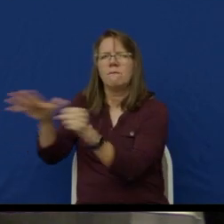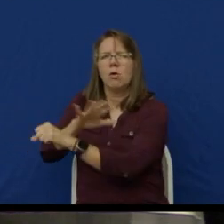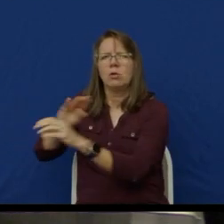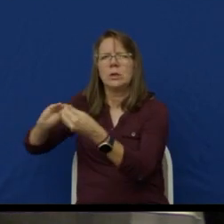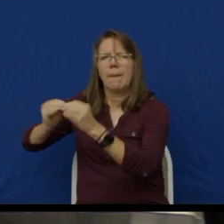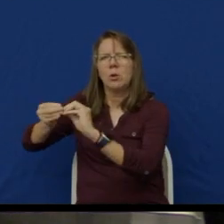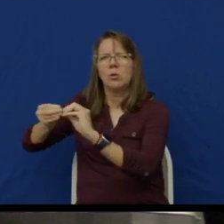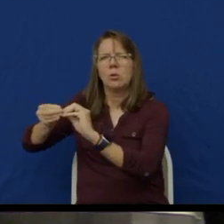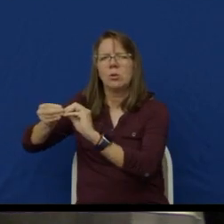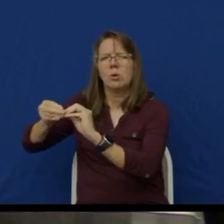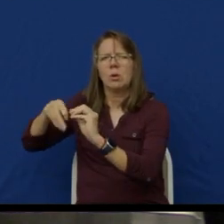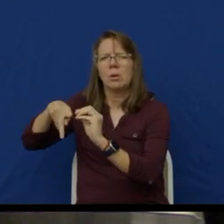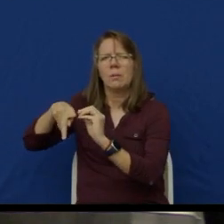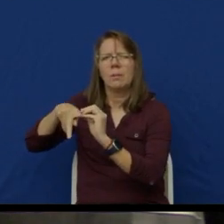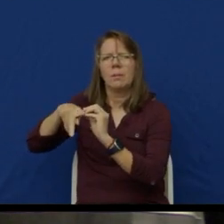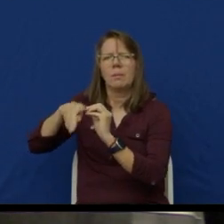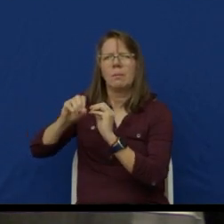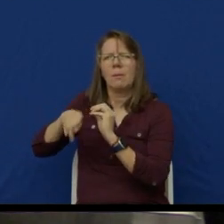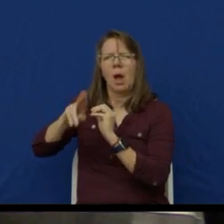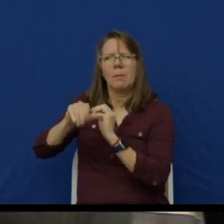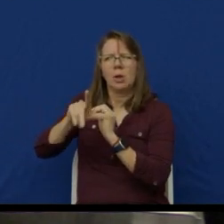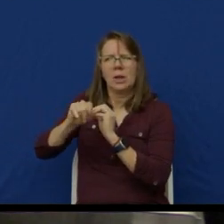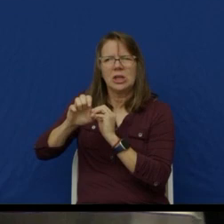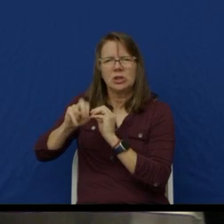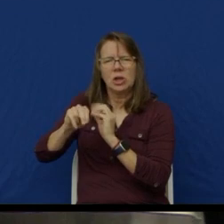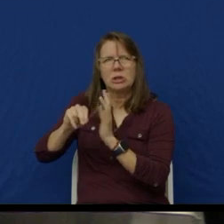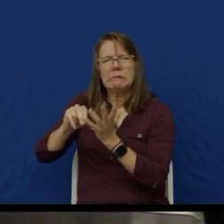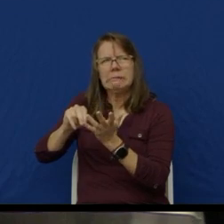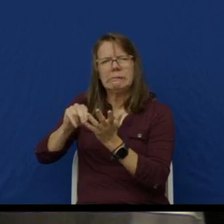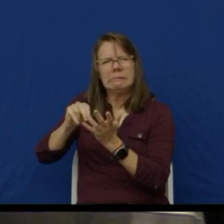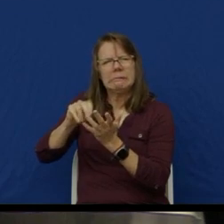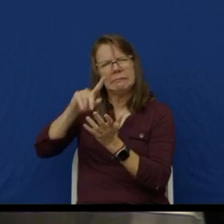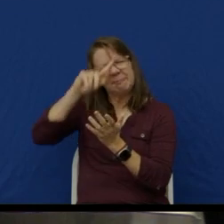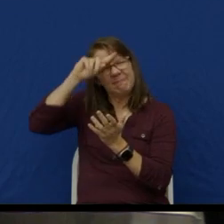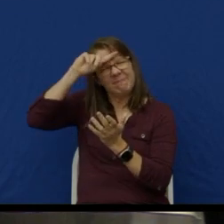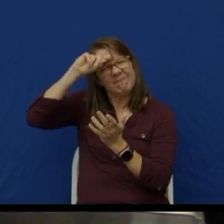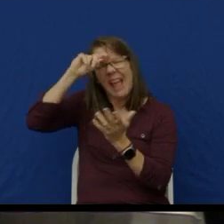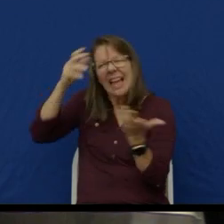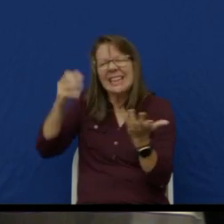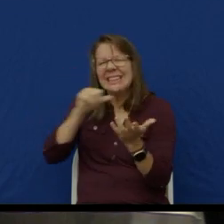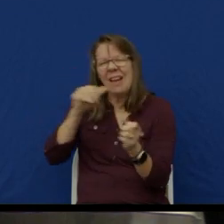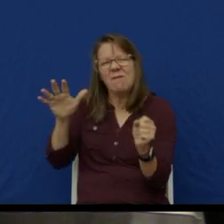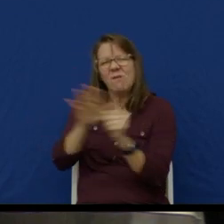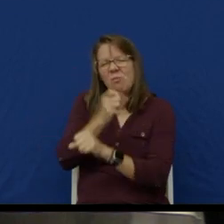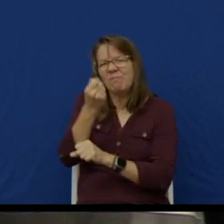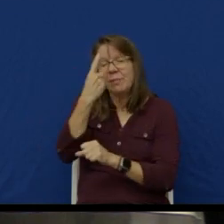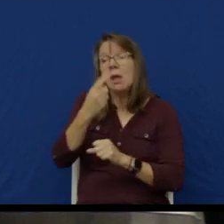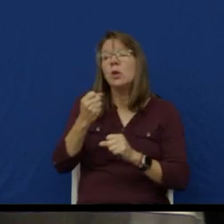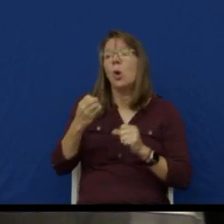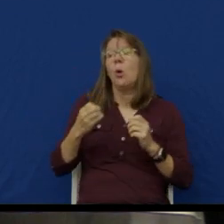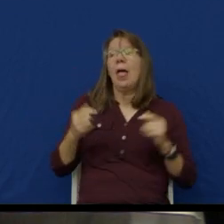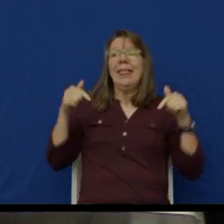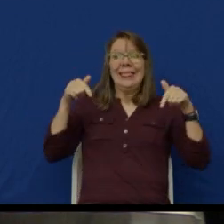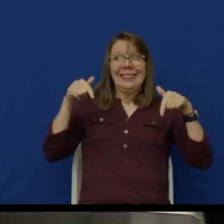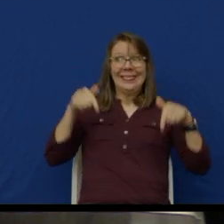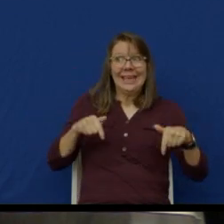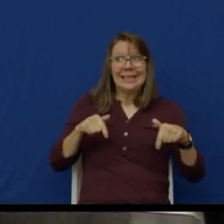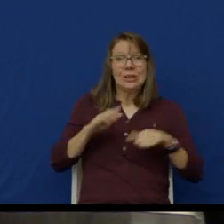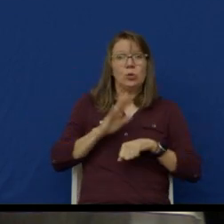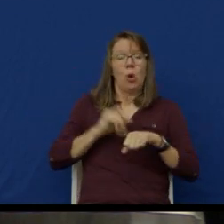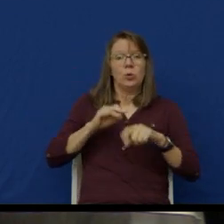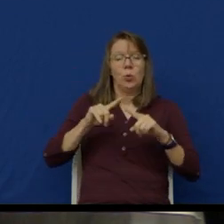is really exciting. It's an action plan. It's something that could be implemented. It's something that we need to have been doing all along,